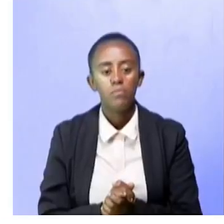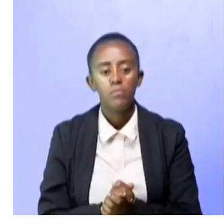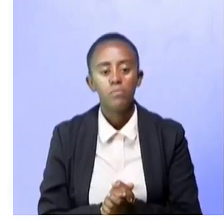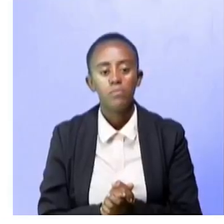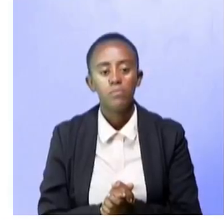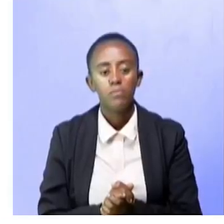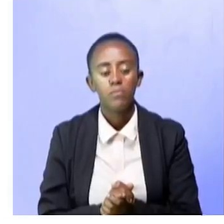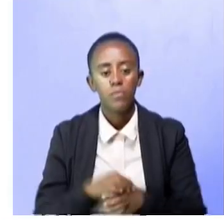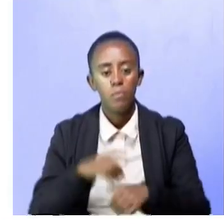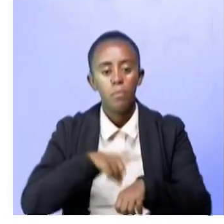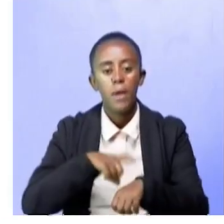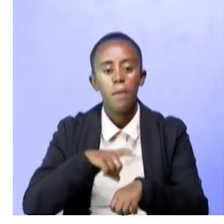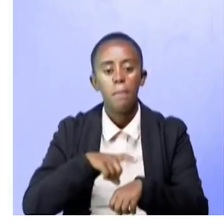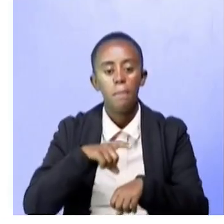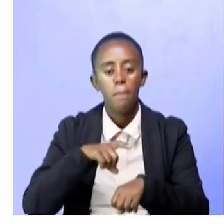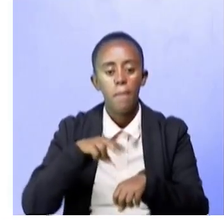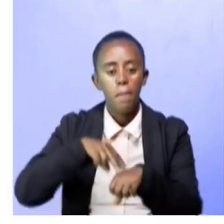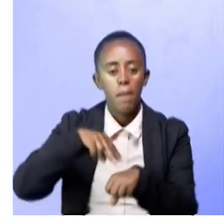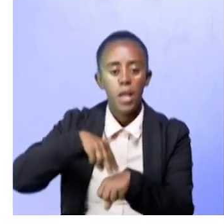Permanent.